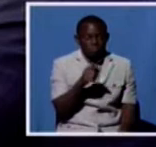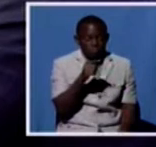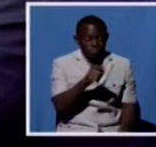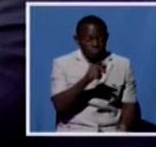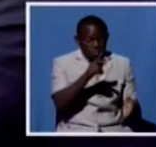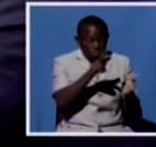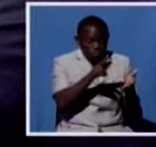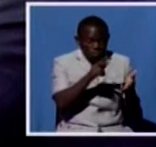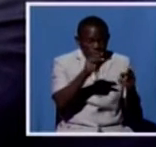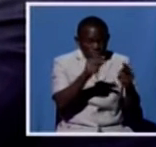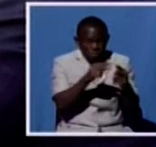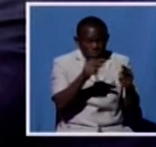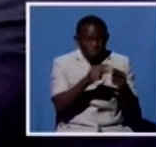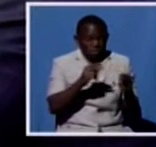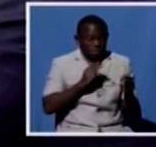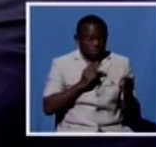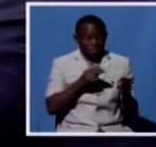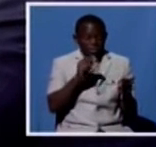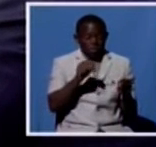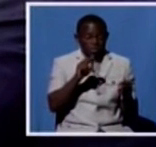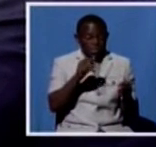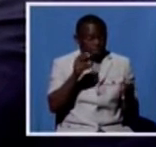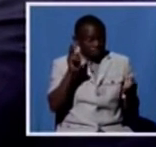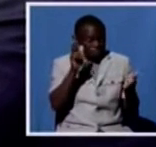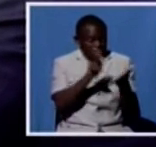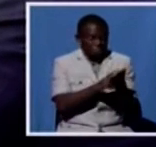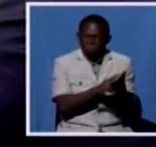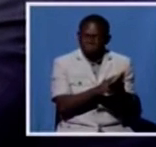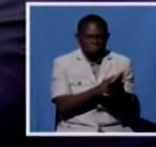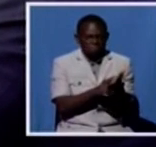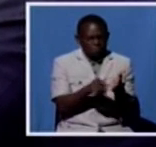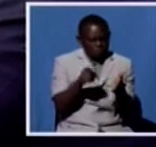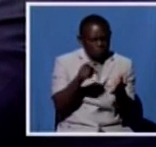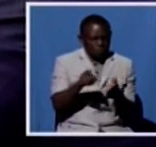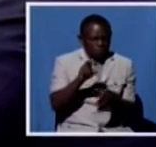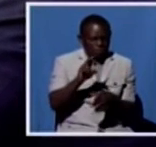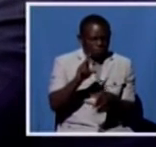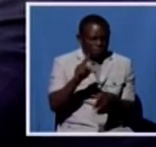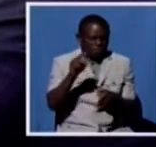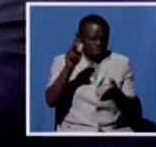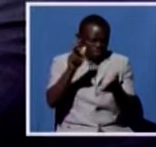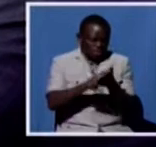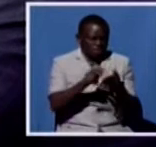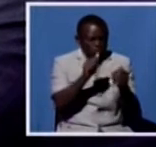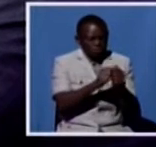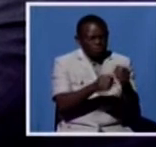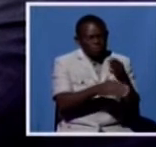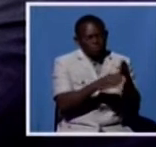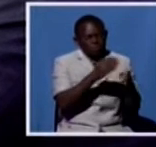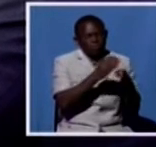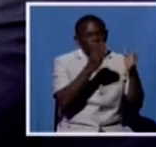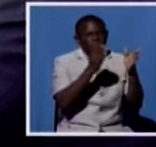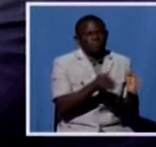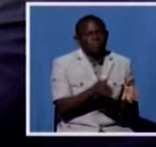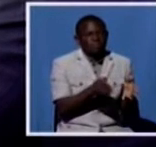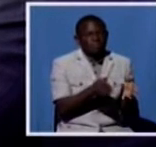the contractors. We have to go through the implementing agencies. But we constructively engage them to ensure that the